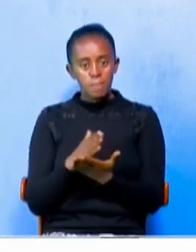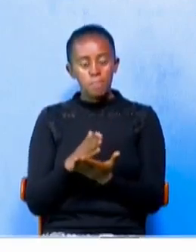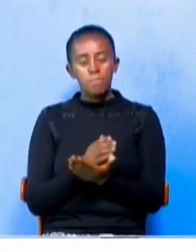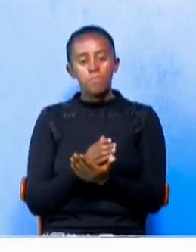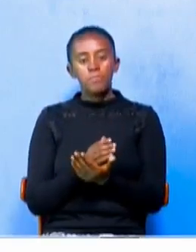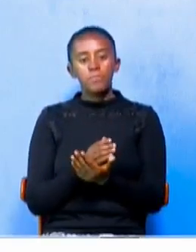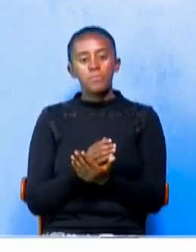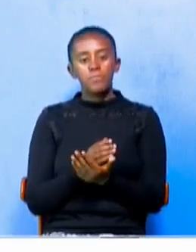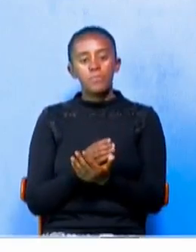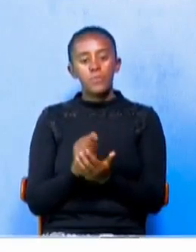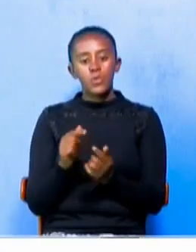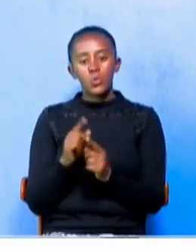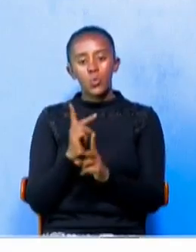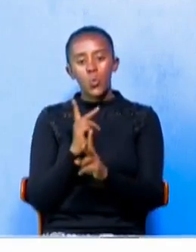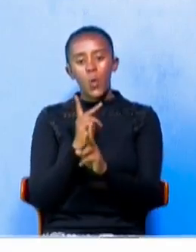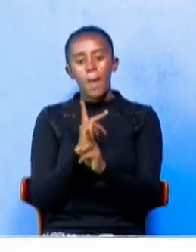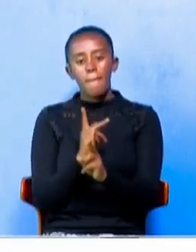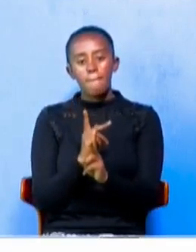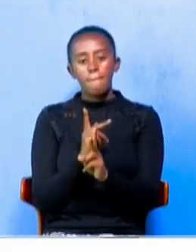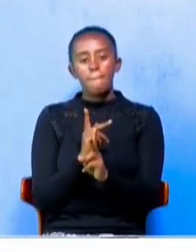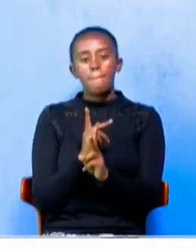to keep